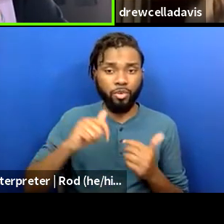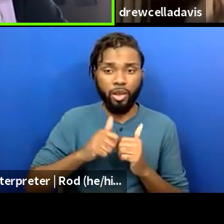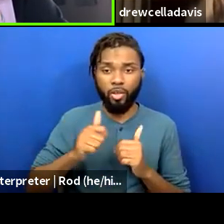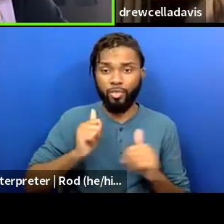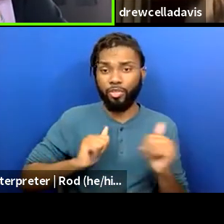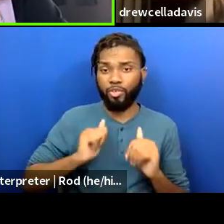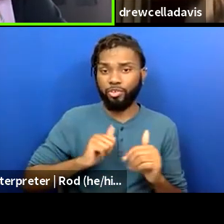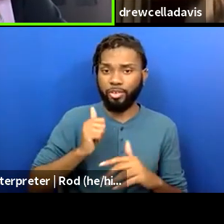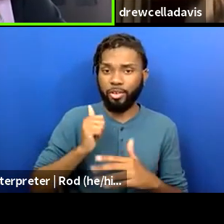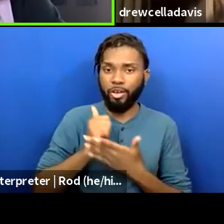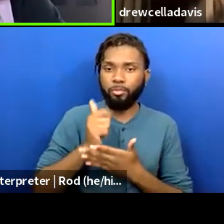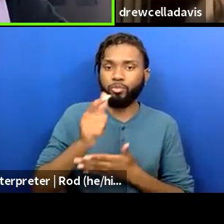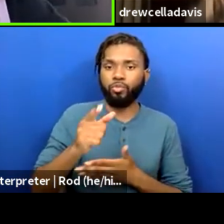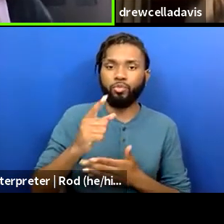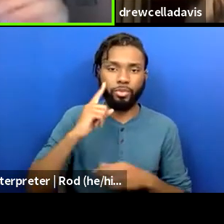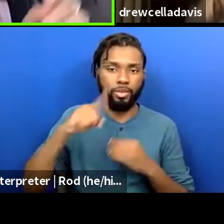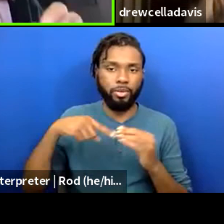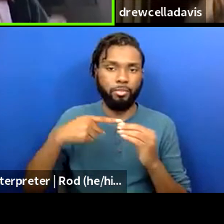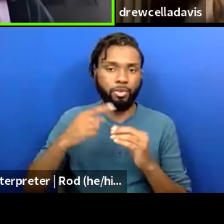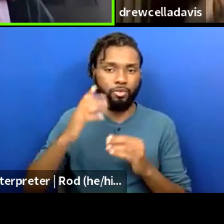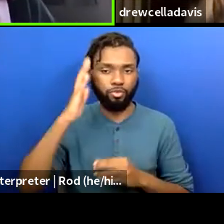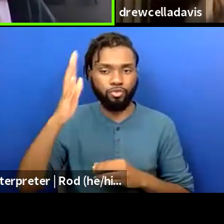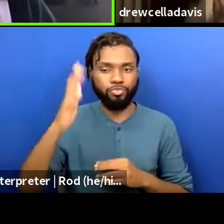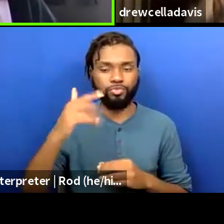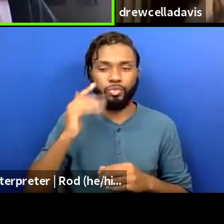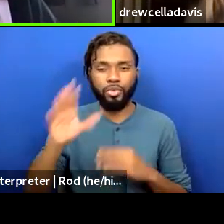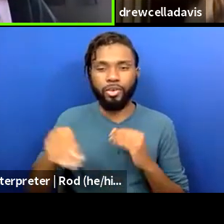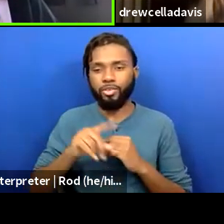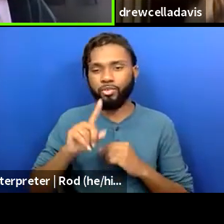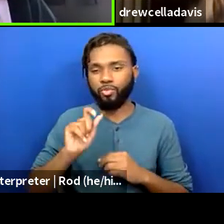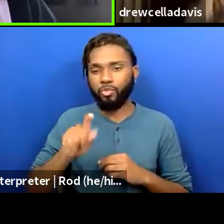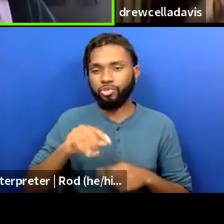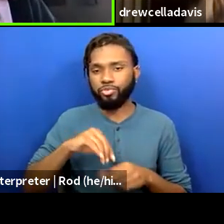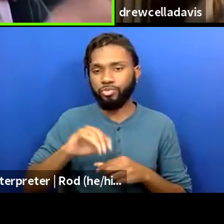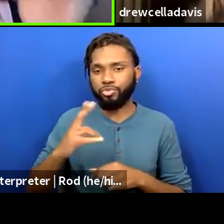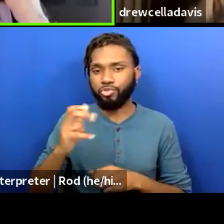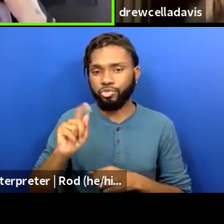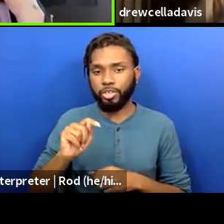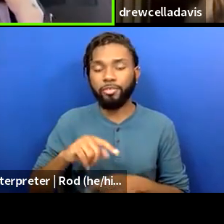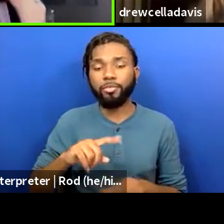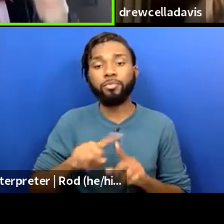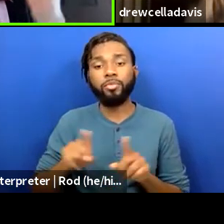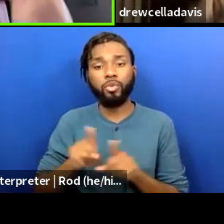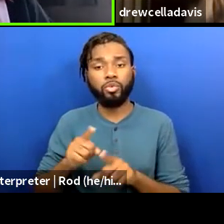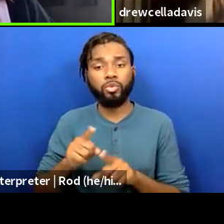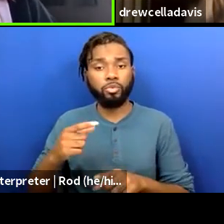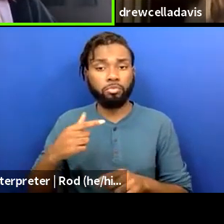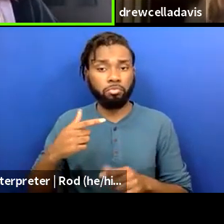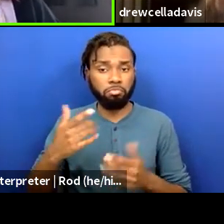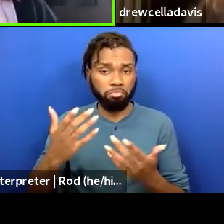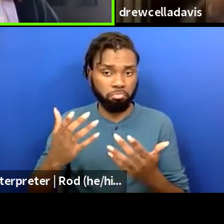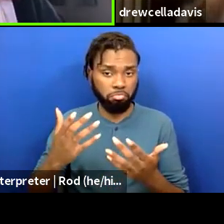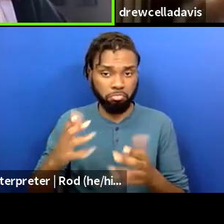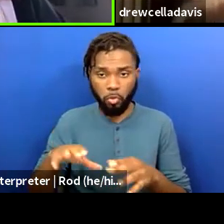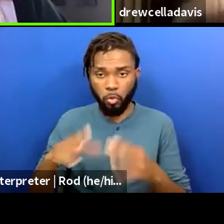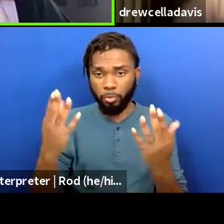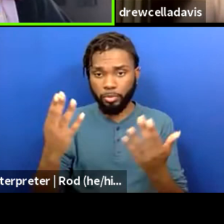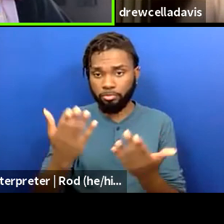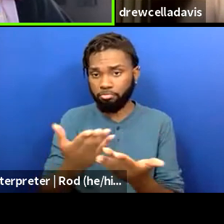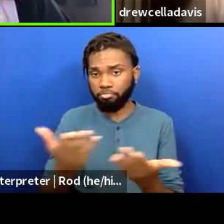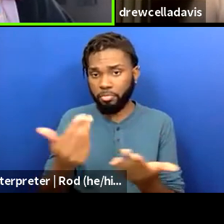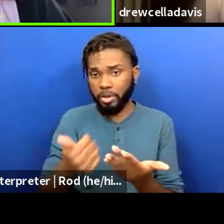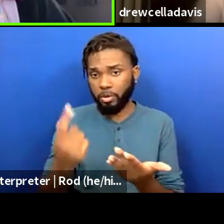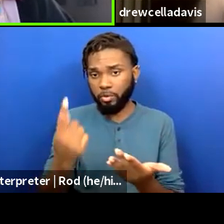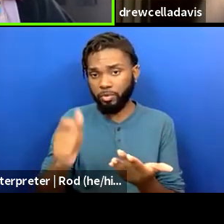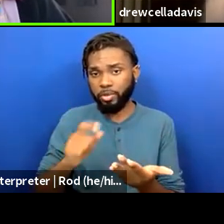future? I'll put it in the chat. And I'll just open this up if anyone wants to start with this